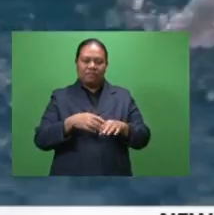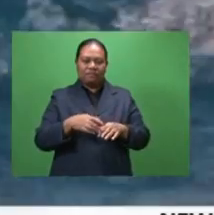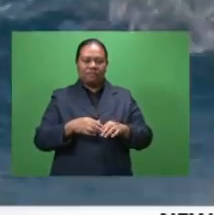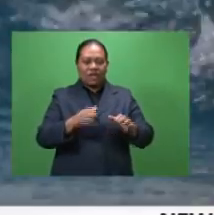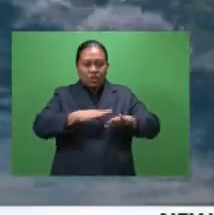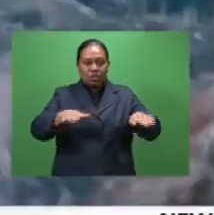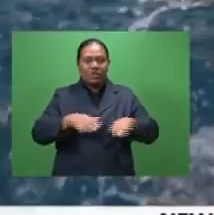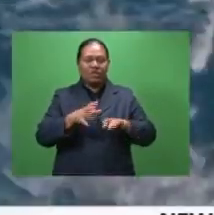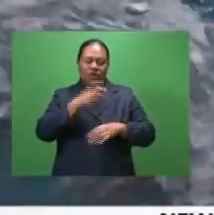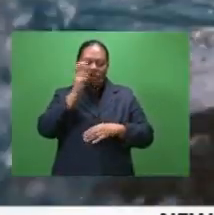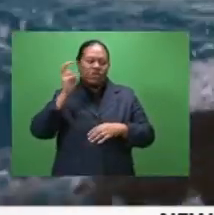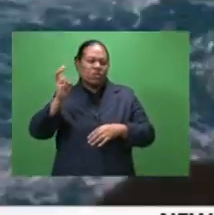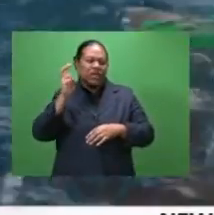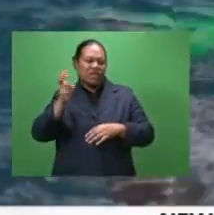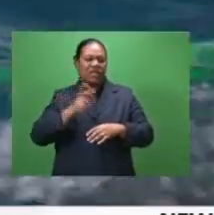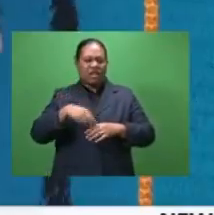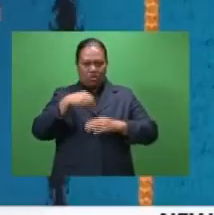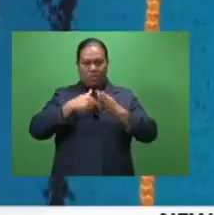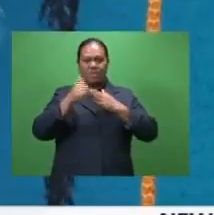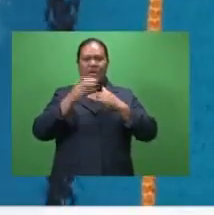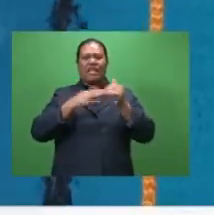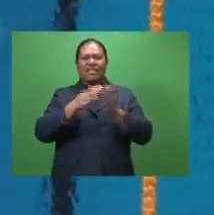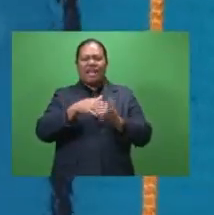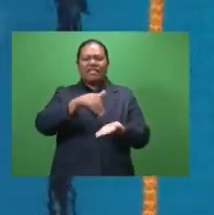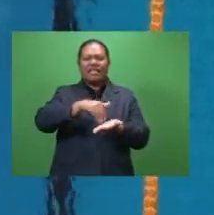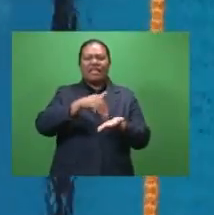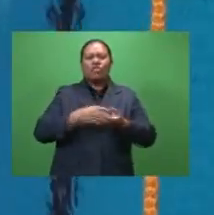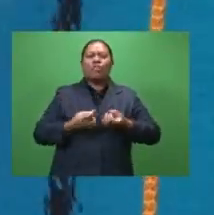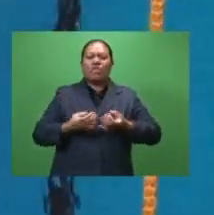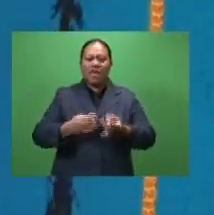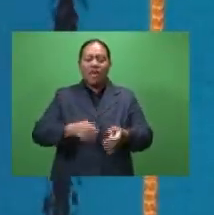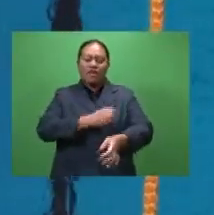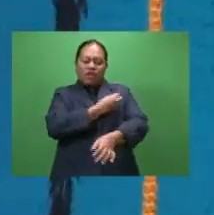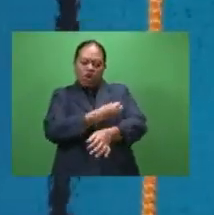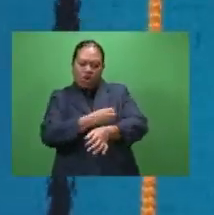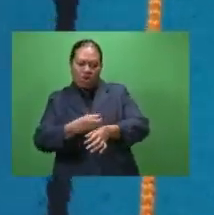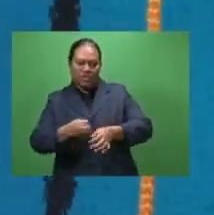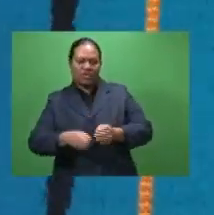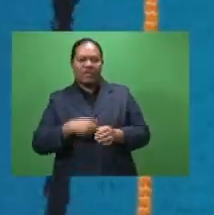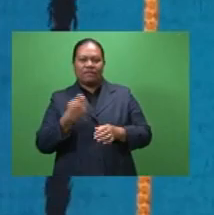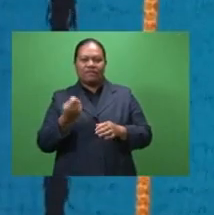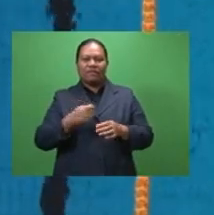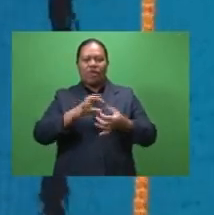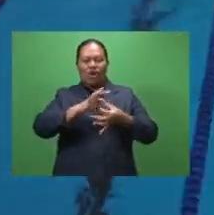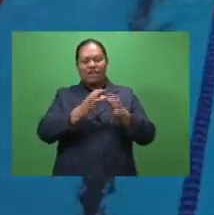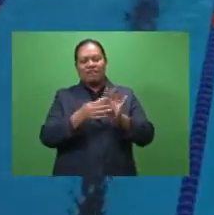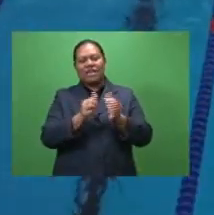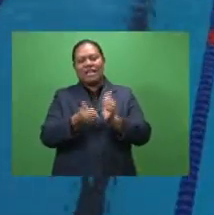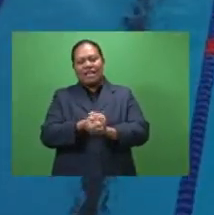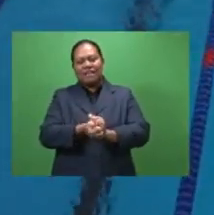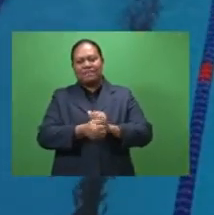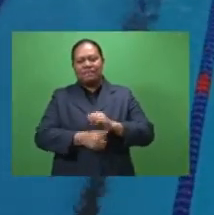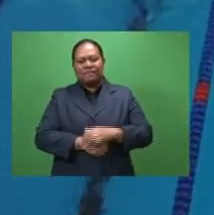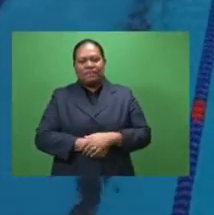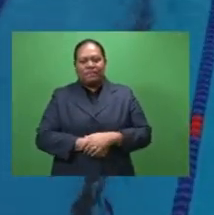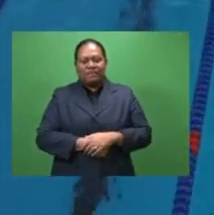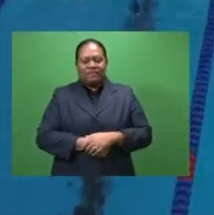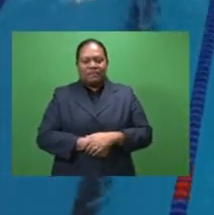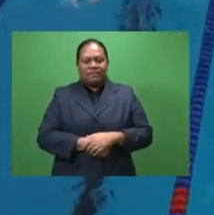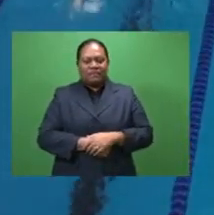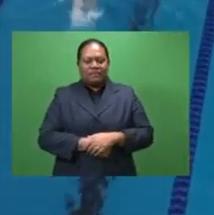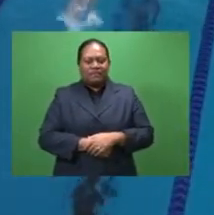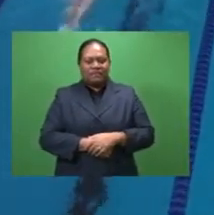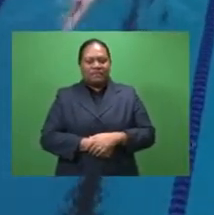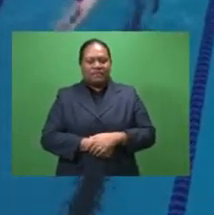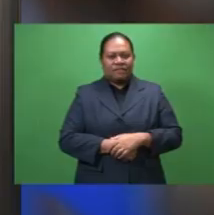training at their newly built aquatic center to prepare for the Oceania and Olympic Games. Carly Nitavi,